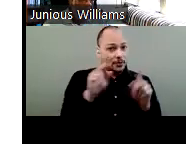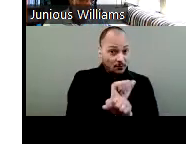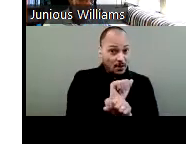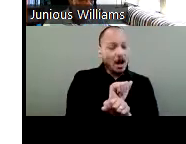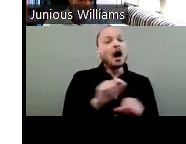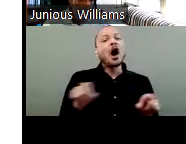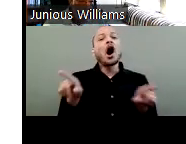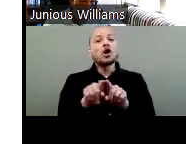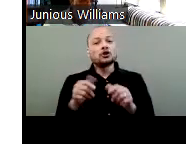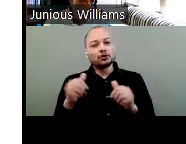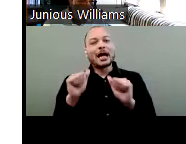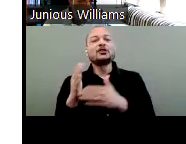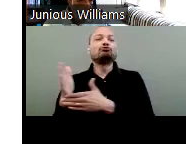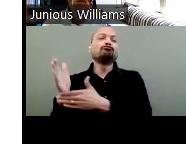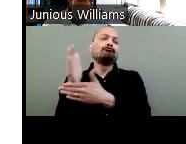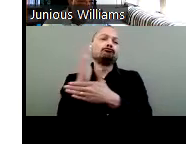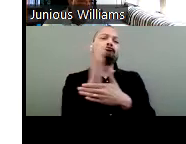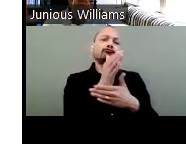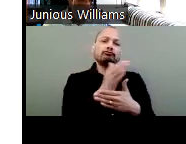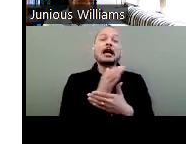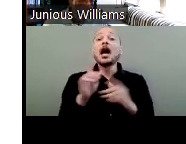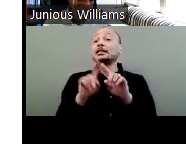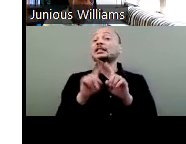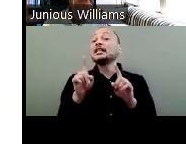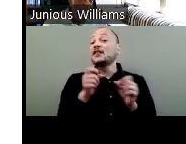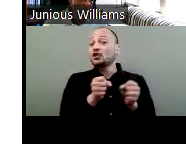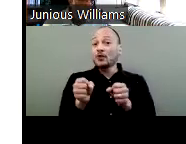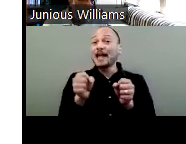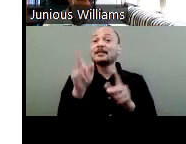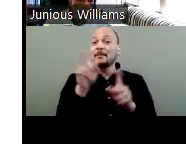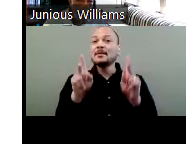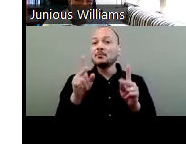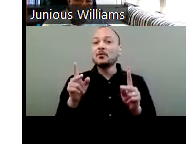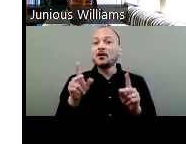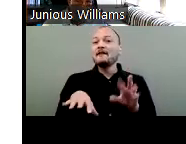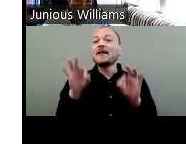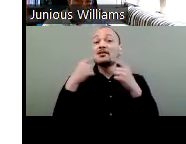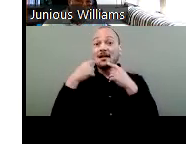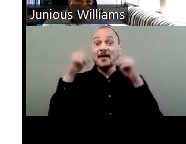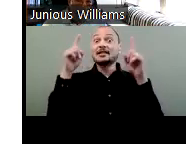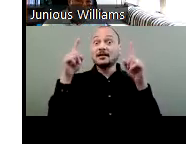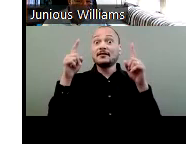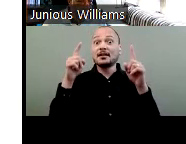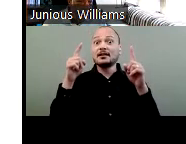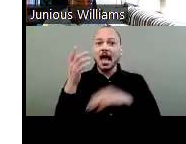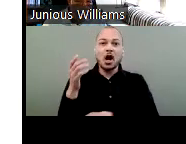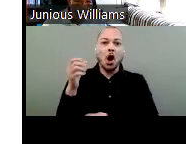but try to share with each other strategies that people have found effective in overcoming those challenges or